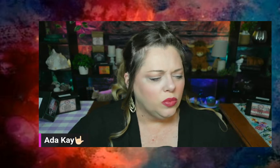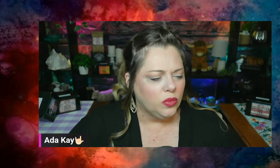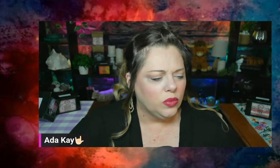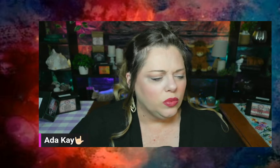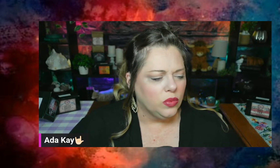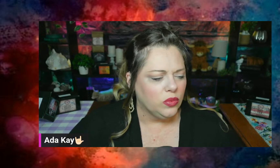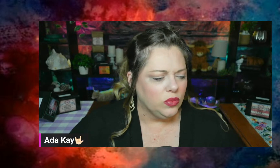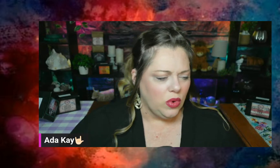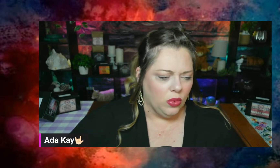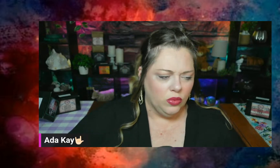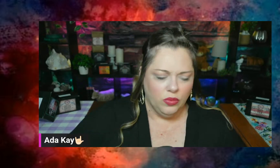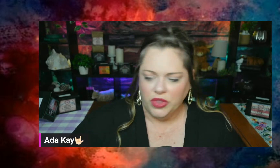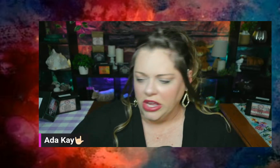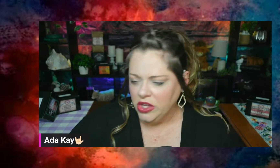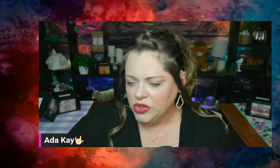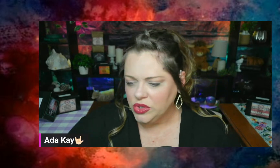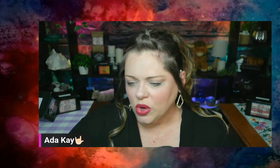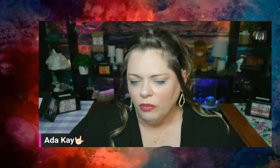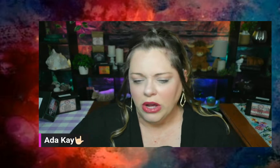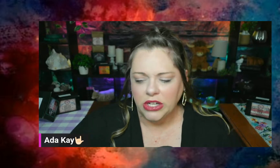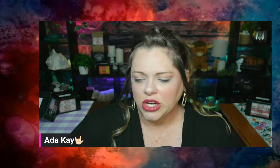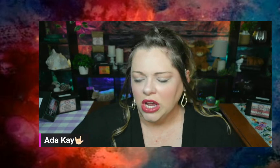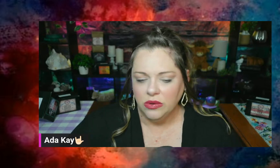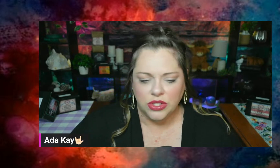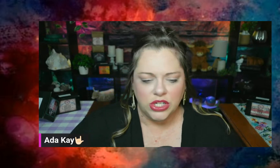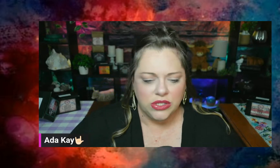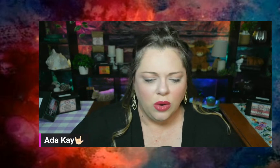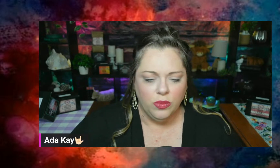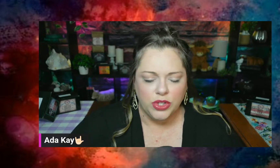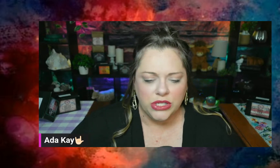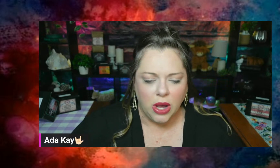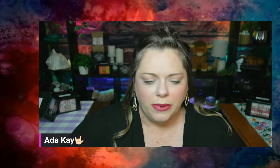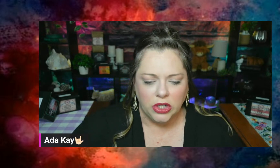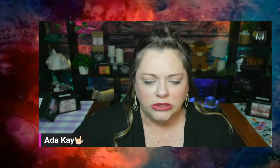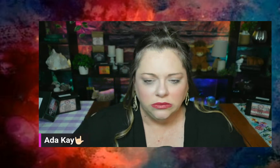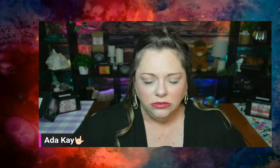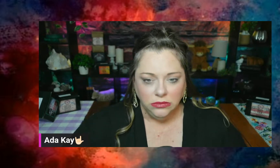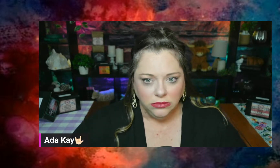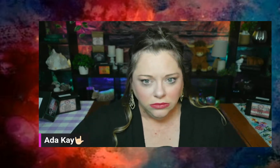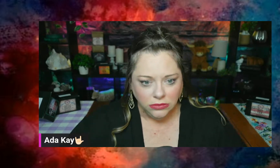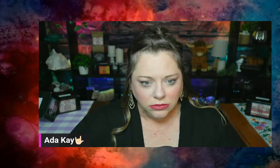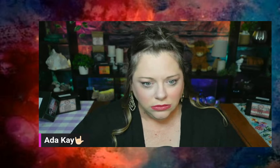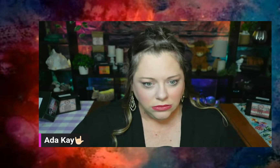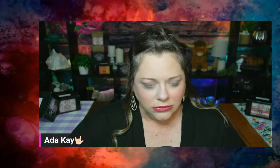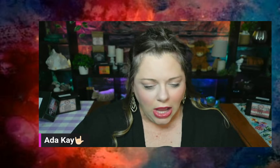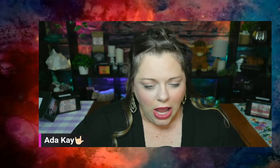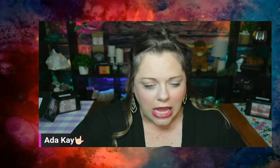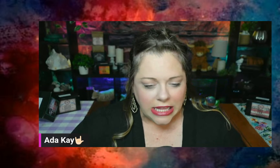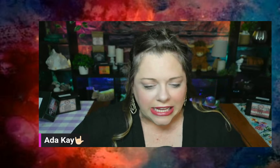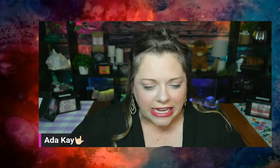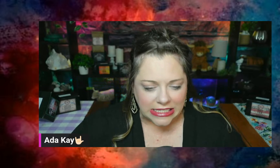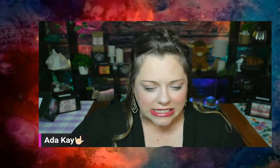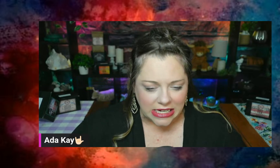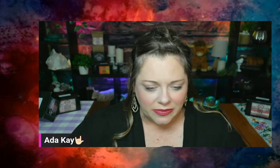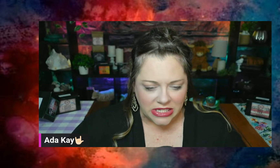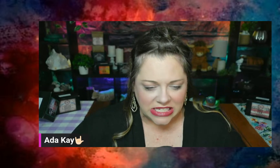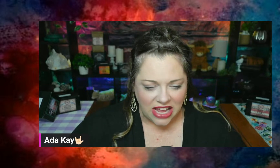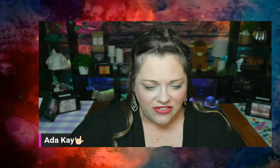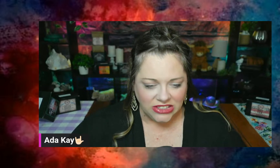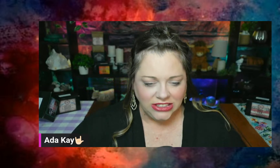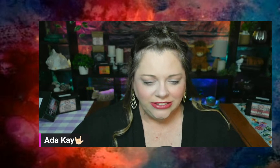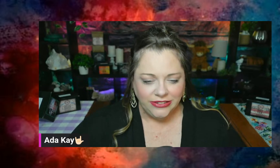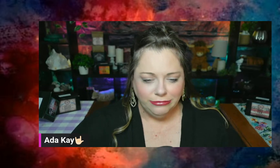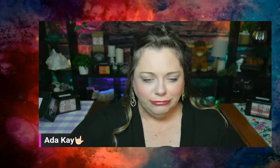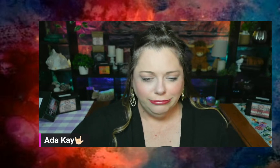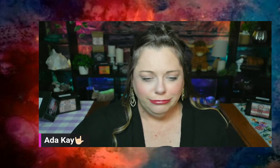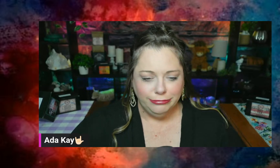So, oh, thank you so much. She's hopping on. They can't see it, Miss